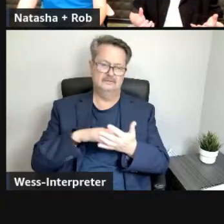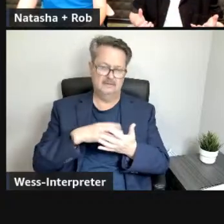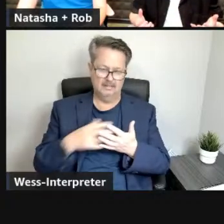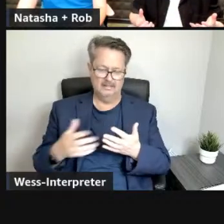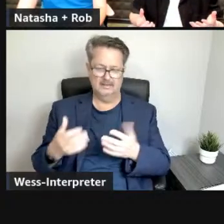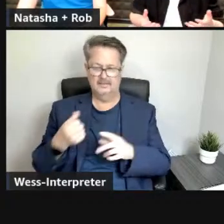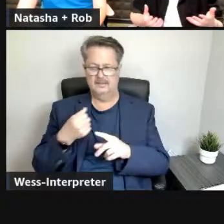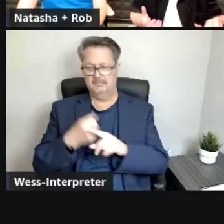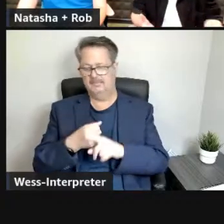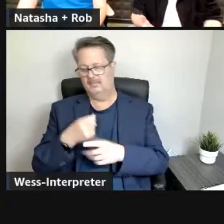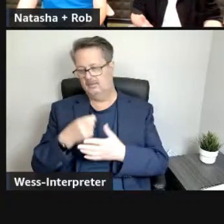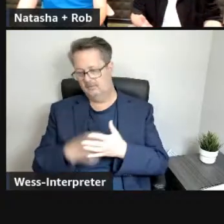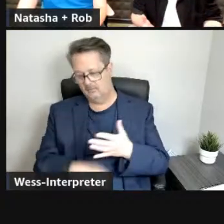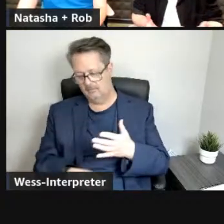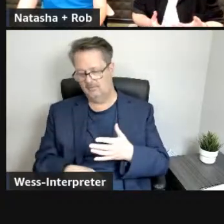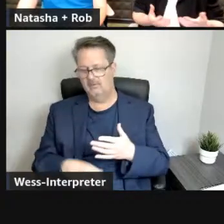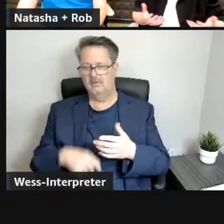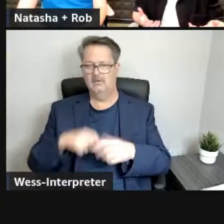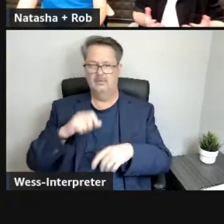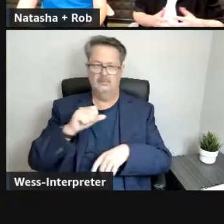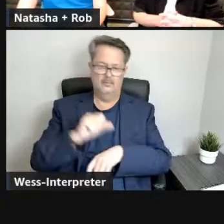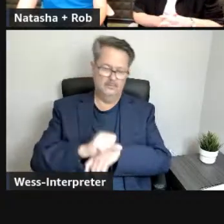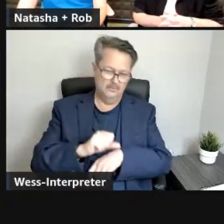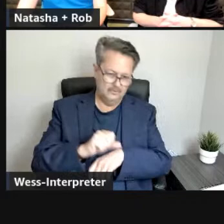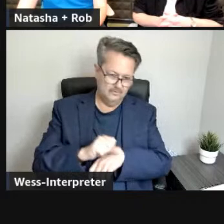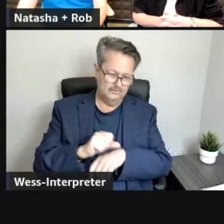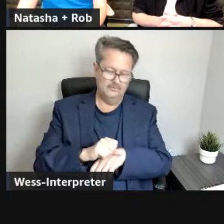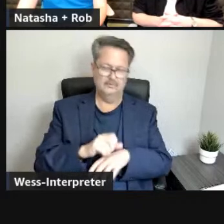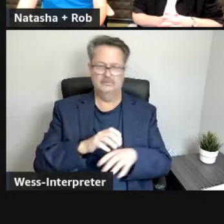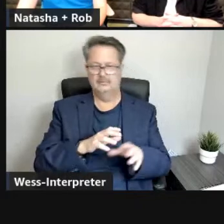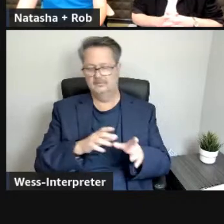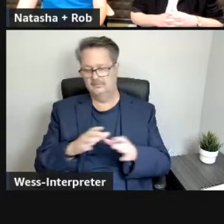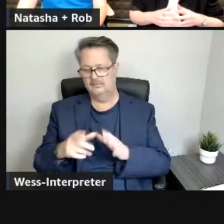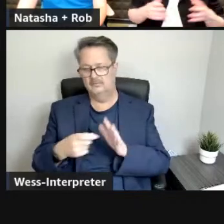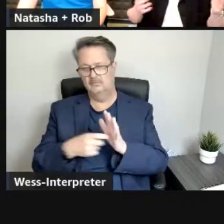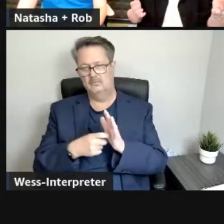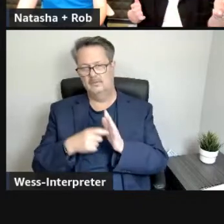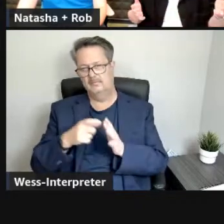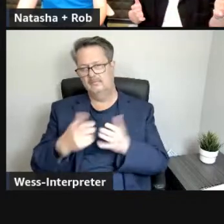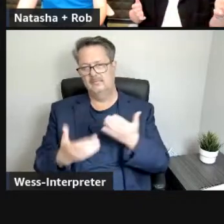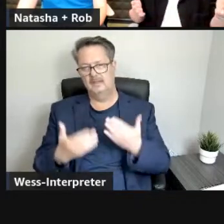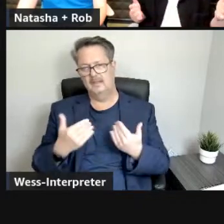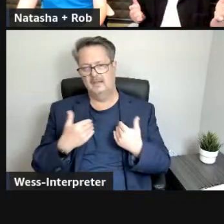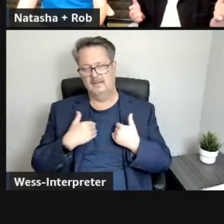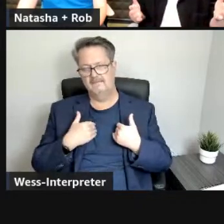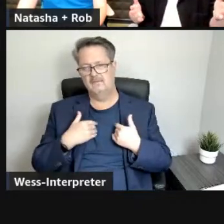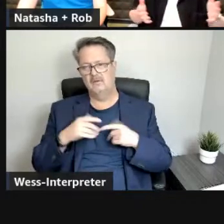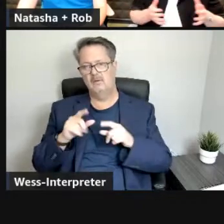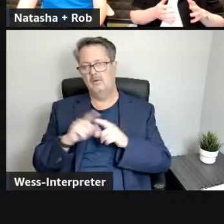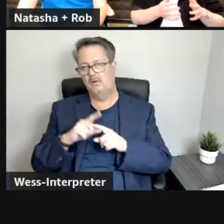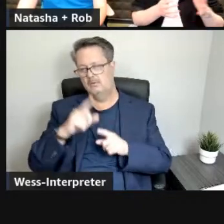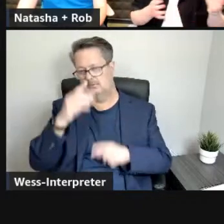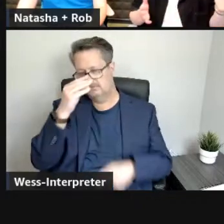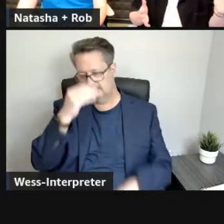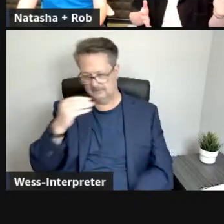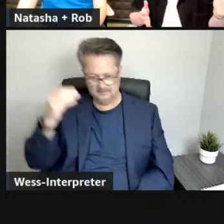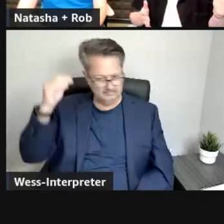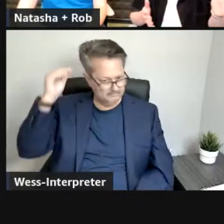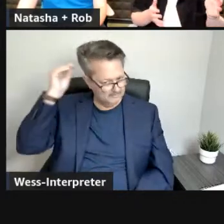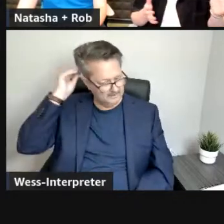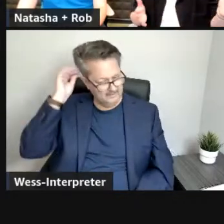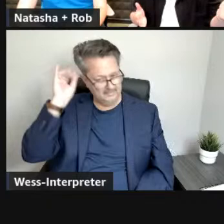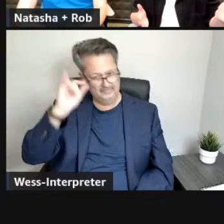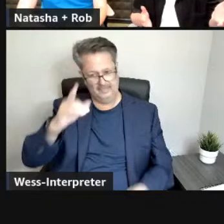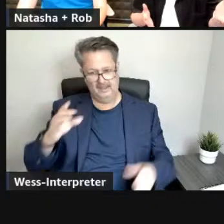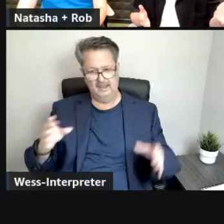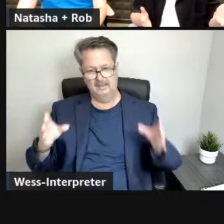that has in terms of your workload and any requirements that your workload might have. Now, let's also keep in mind that this